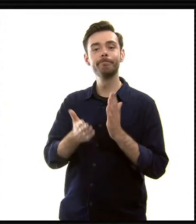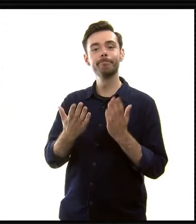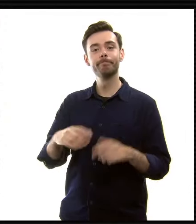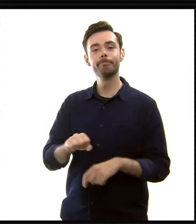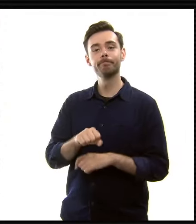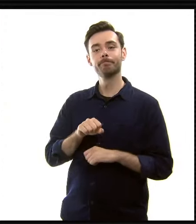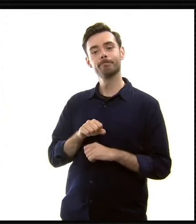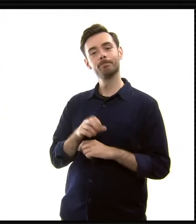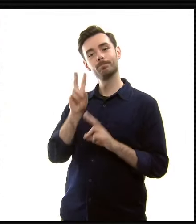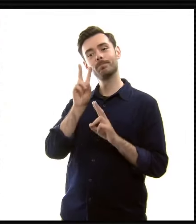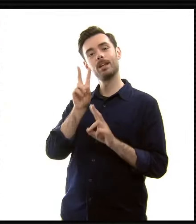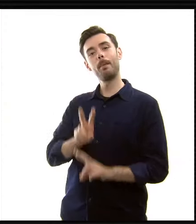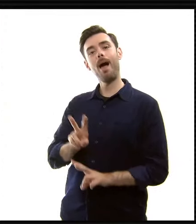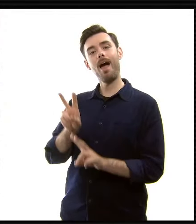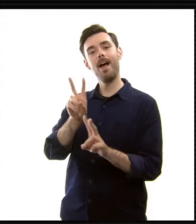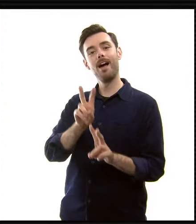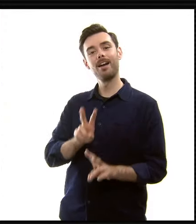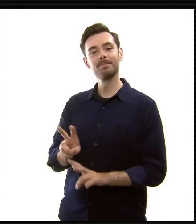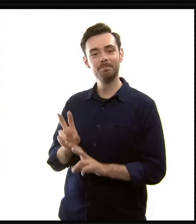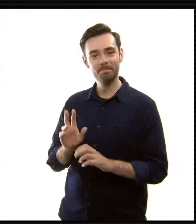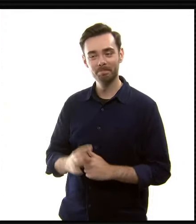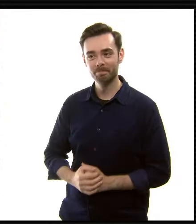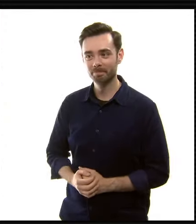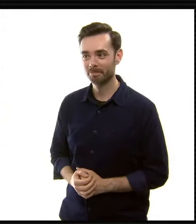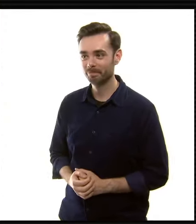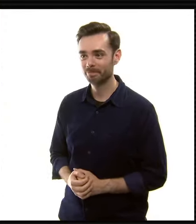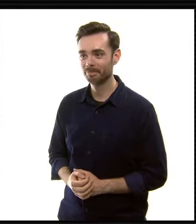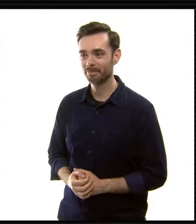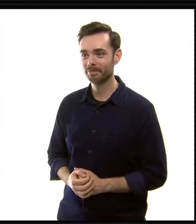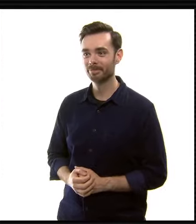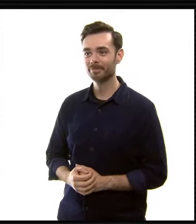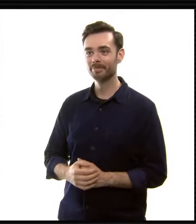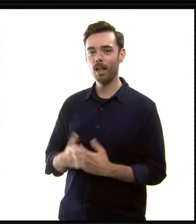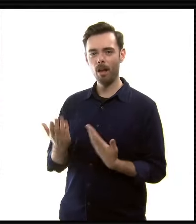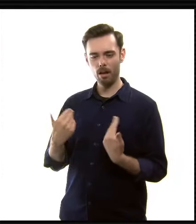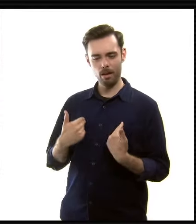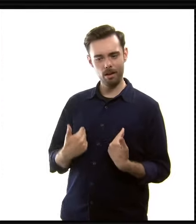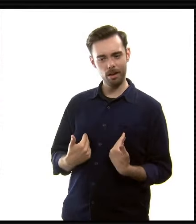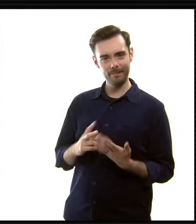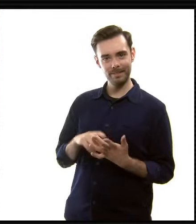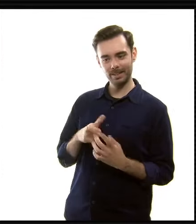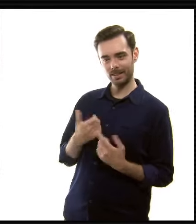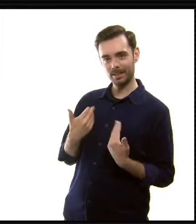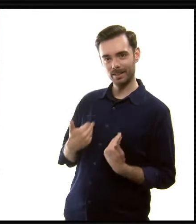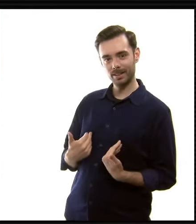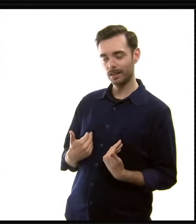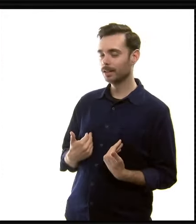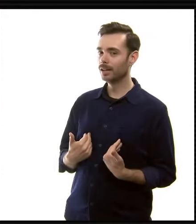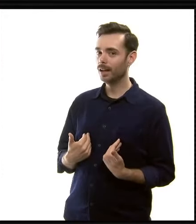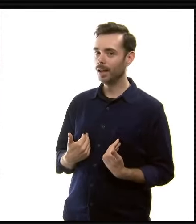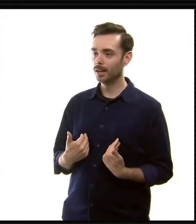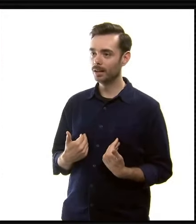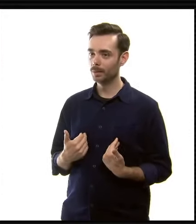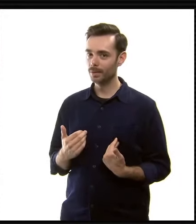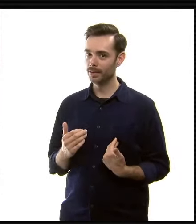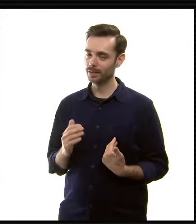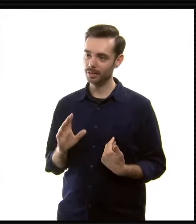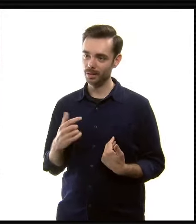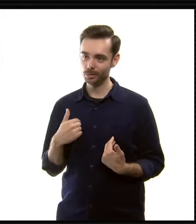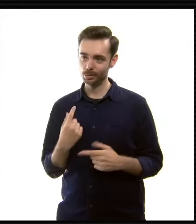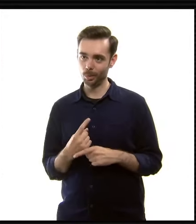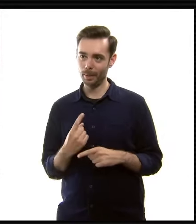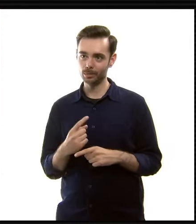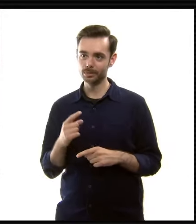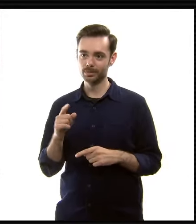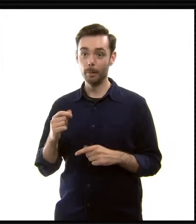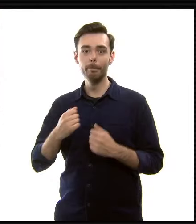beautiful creation. Joel, that was beautiful. Thank you so much. Nice. I was talking about where I was talking, well, to my mascot right here. Yeah,